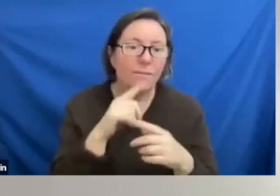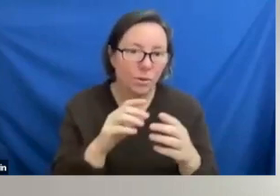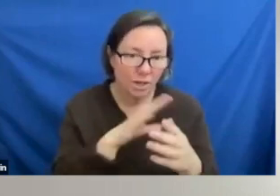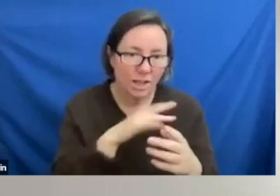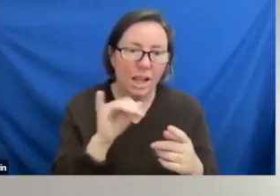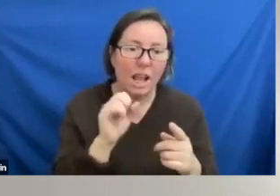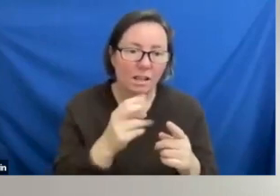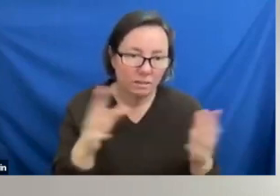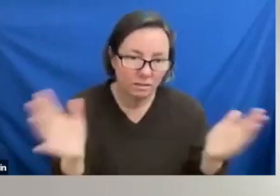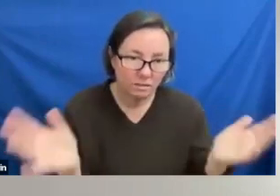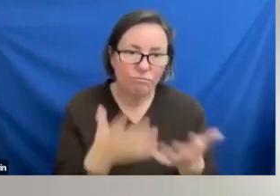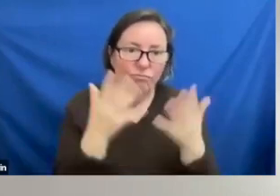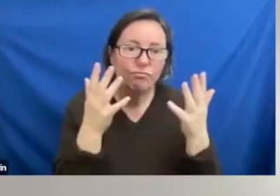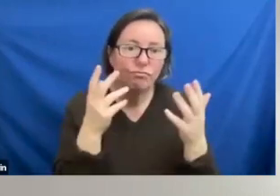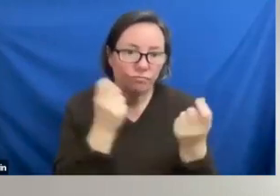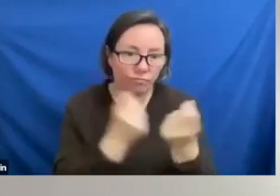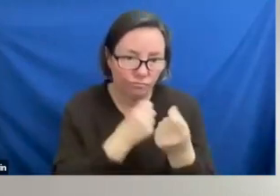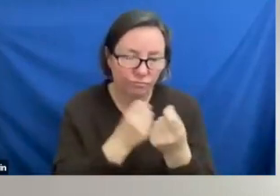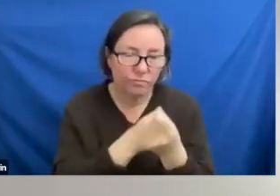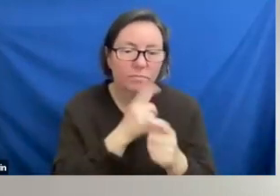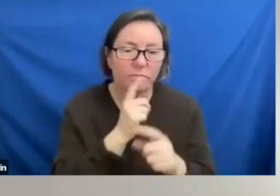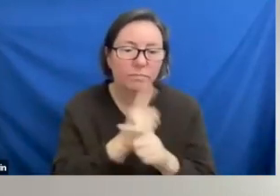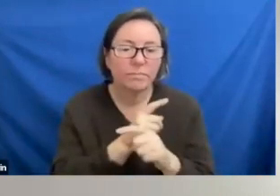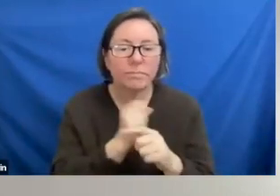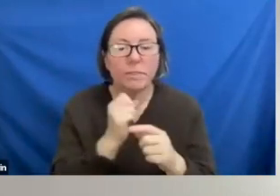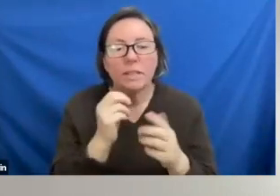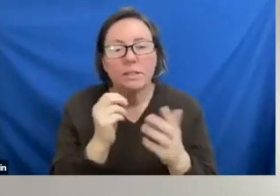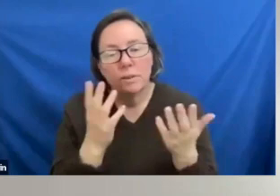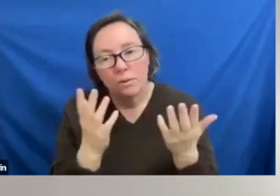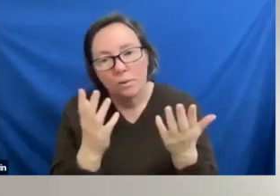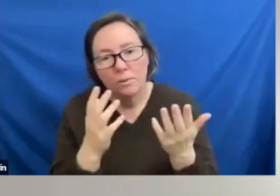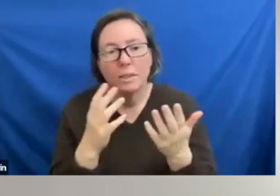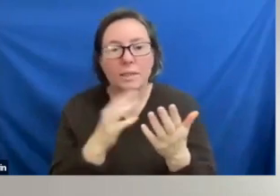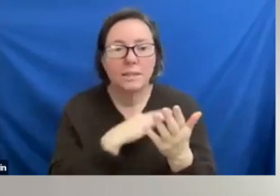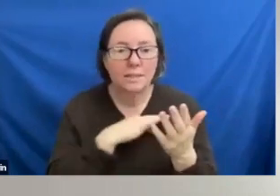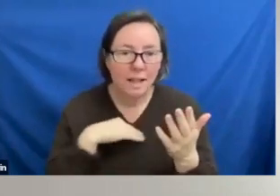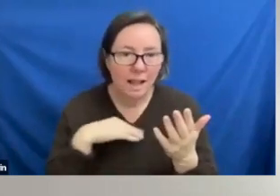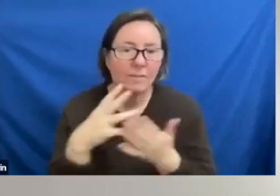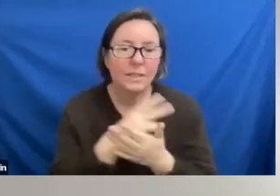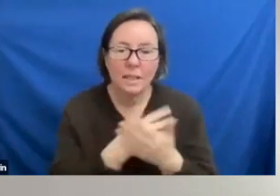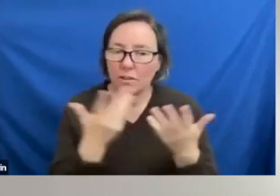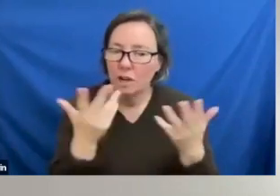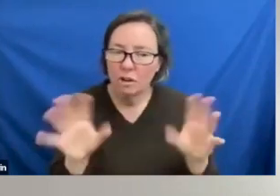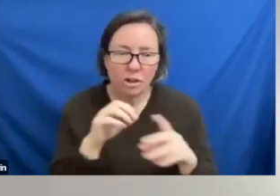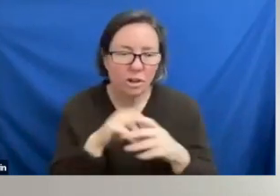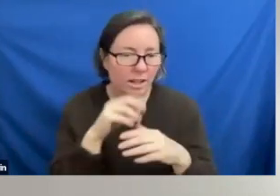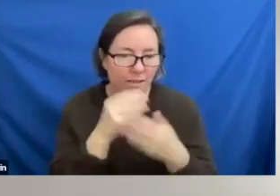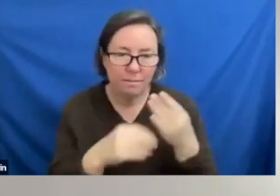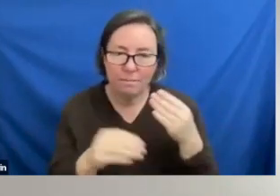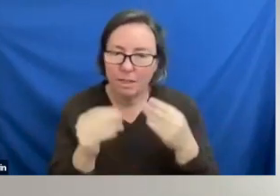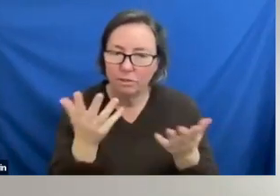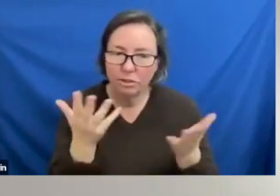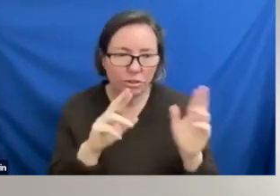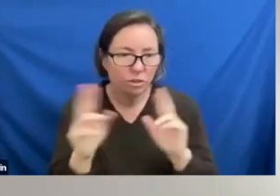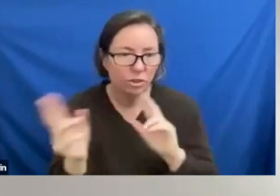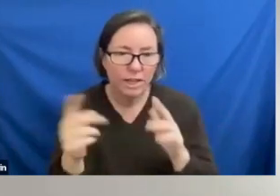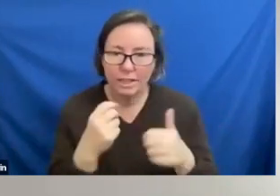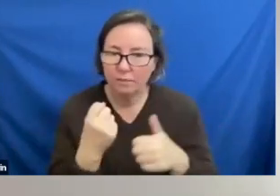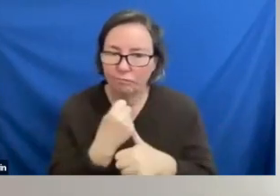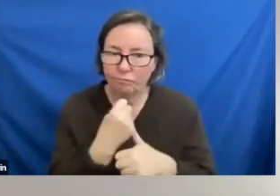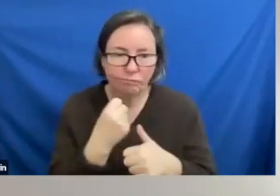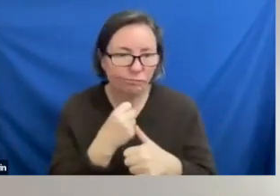So the staff salaries are in our budget, and they're